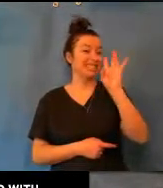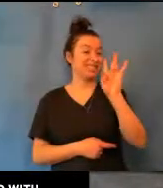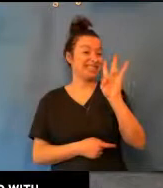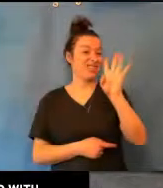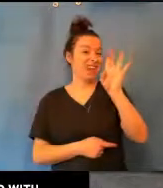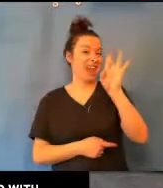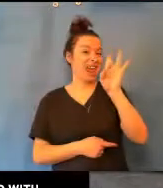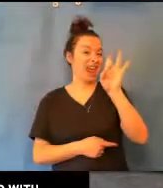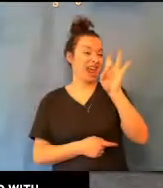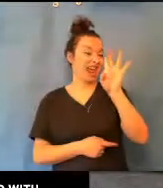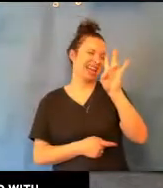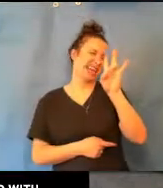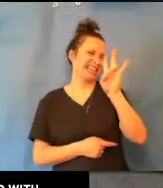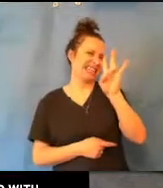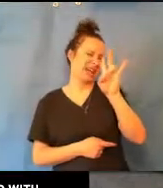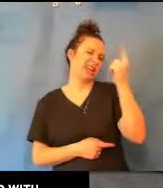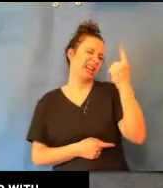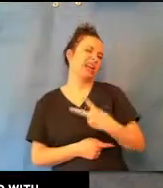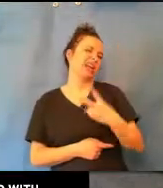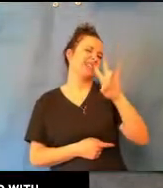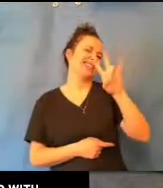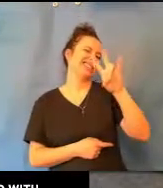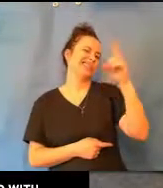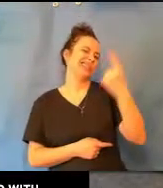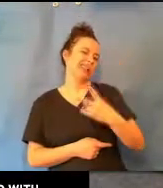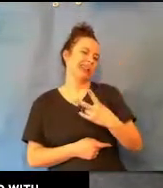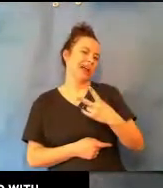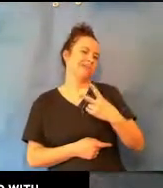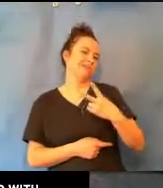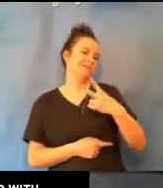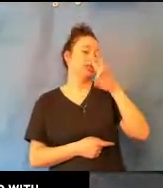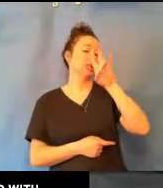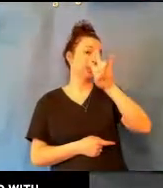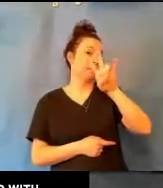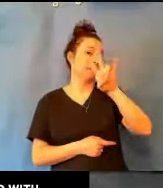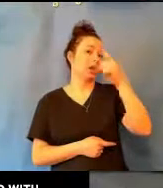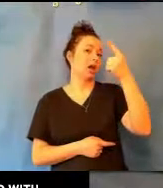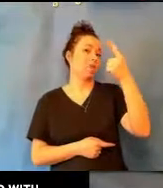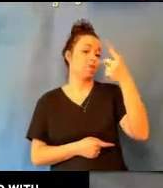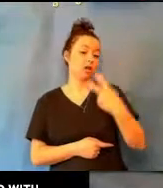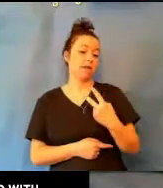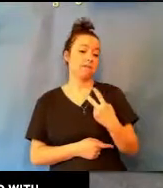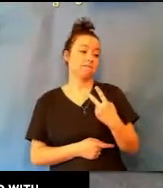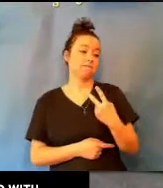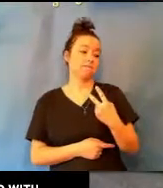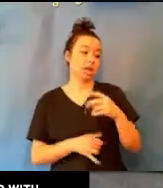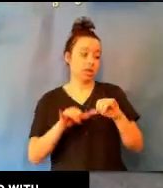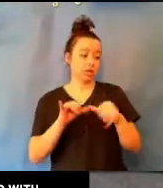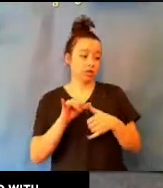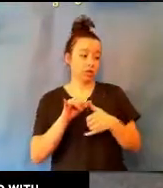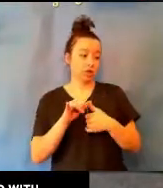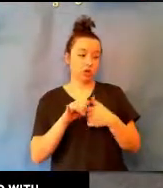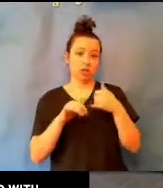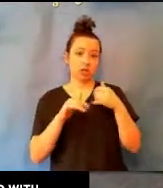6, 7, and then a half. So 7.5 paper clips tall. And let's measure with our